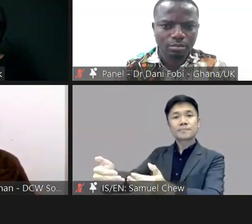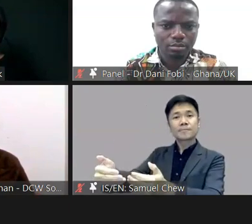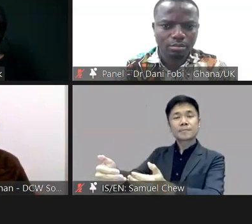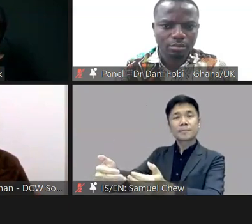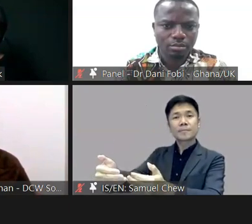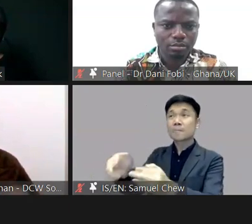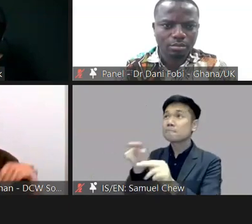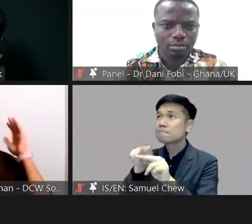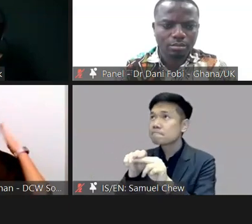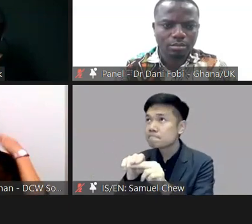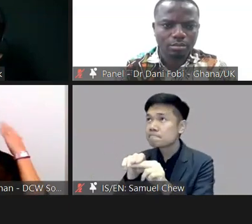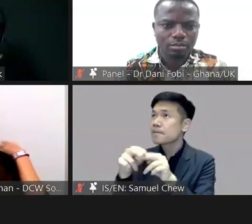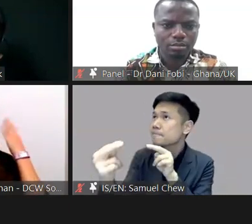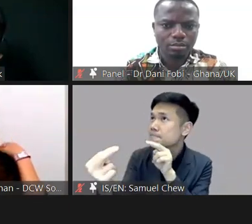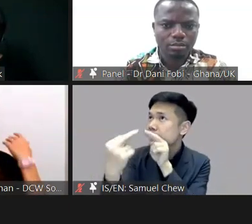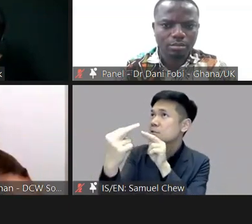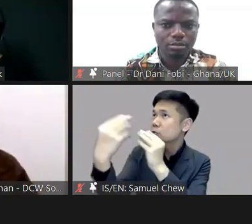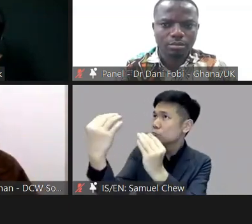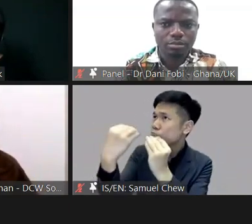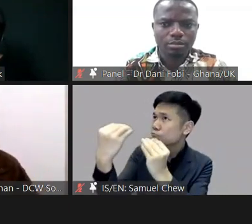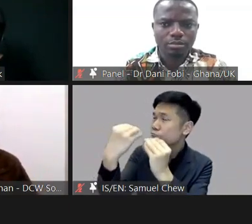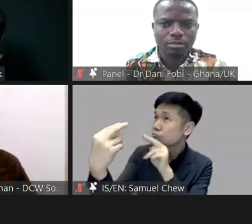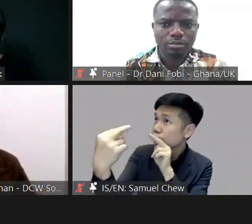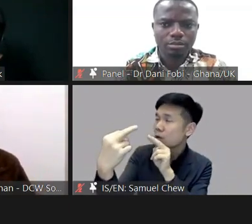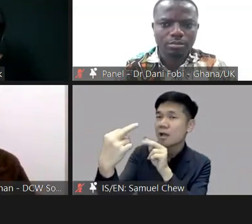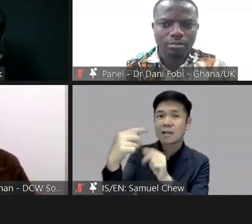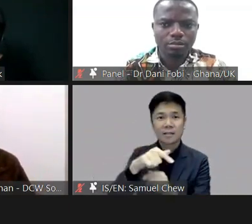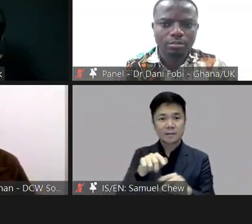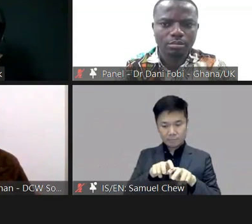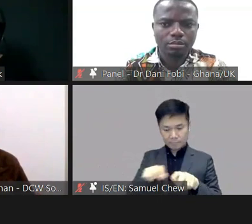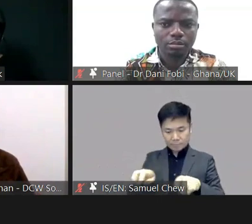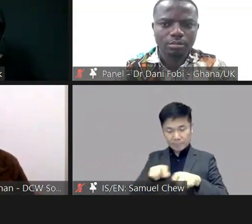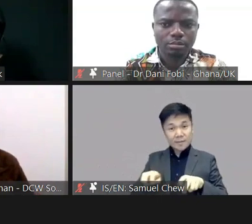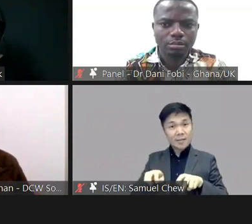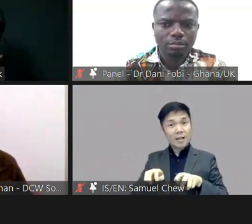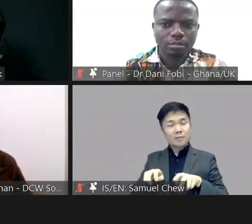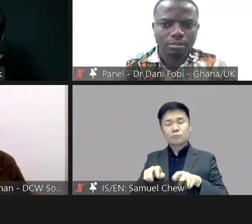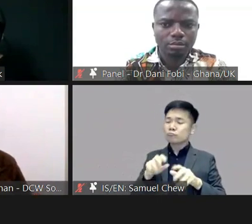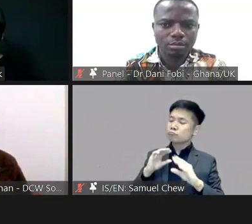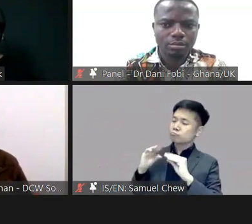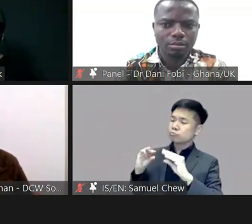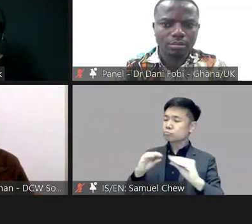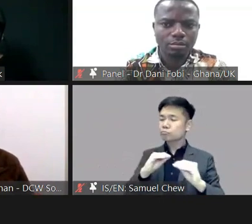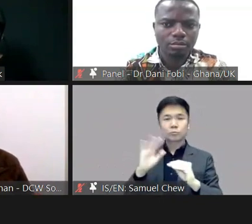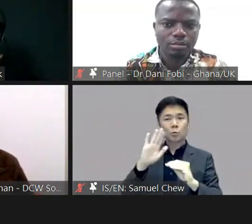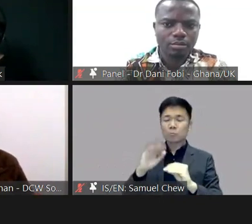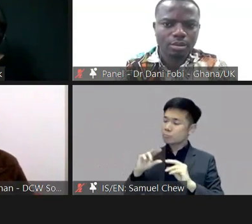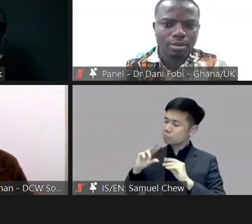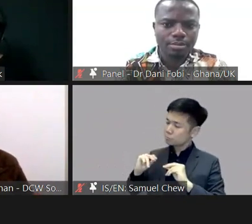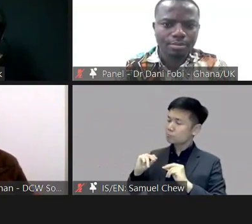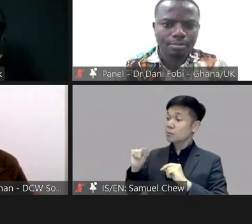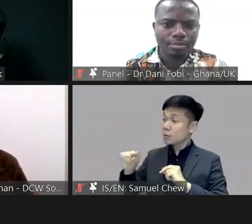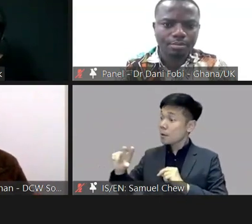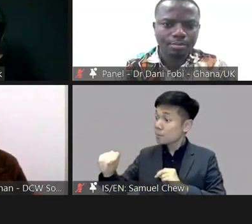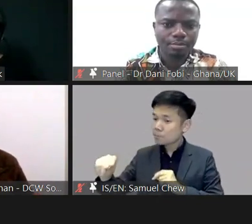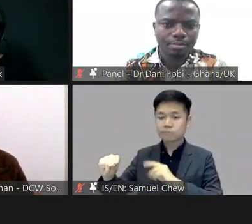the classroom to speak one person at a time. Just creation of awareness in the school on how best to accommodate the